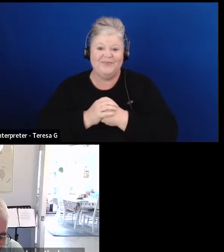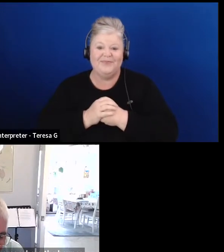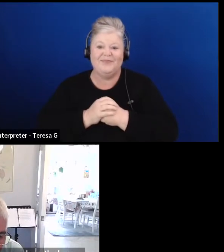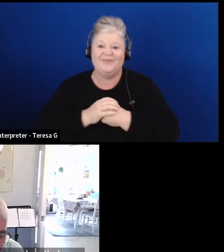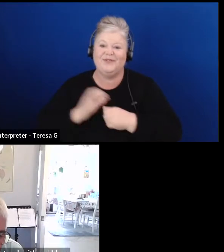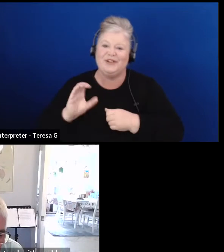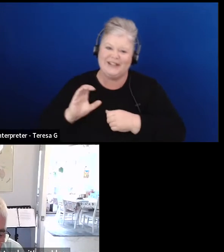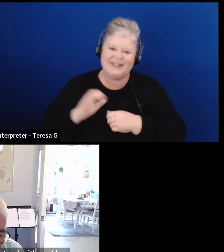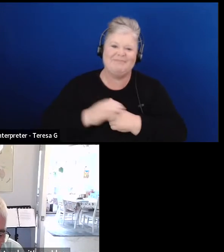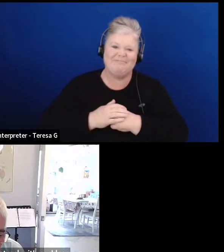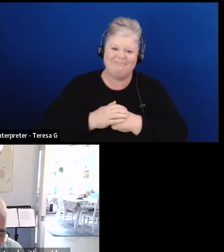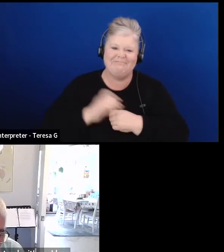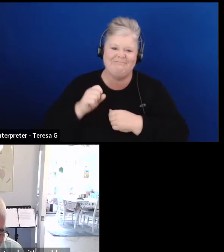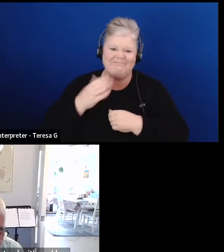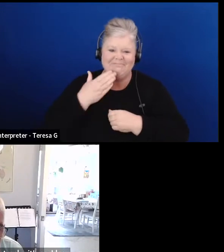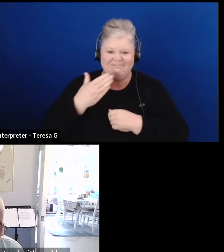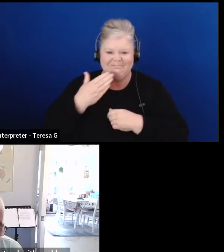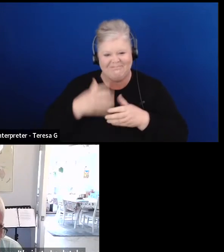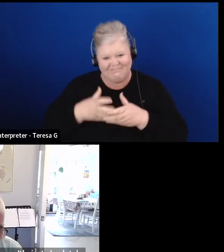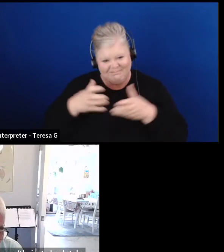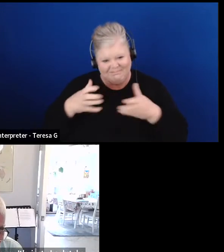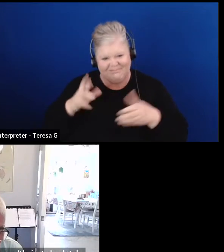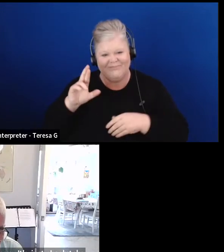Awesome. Thanks so much, Ron.